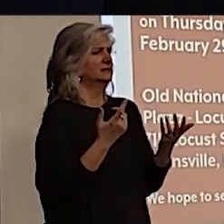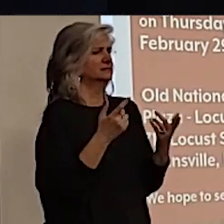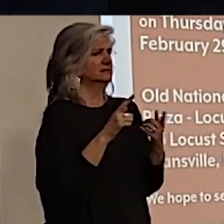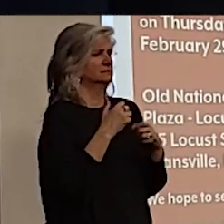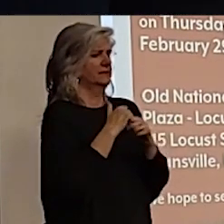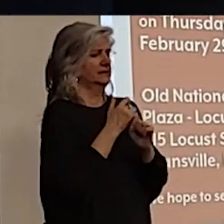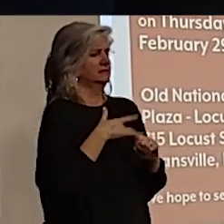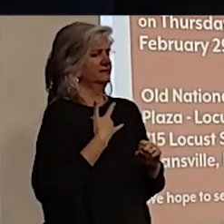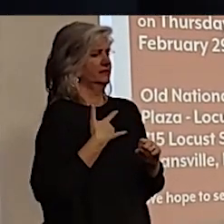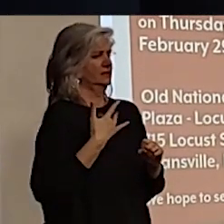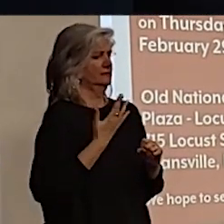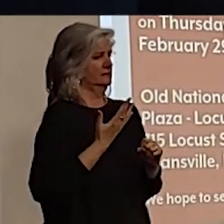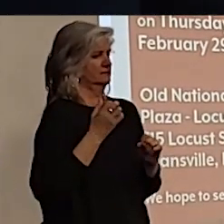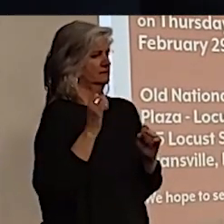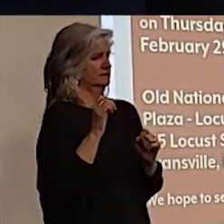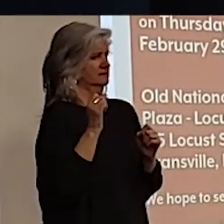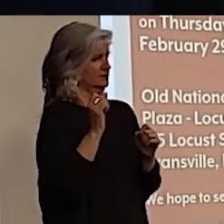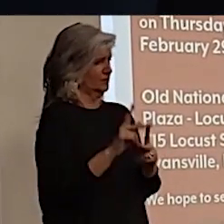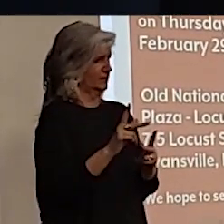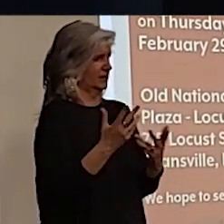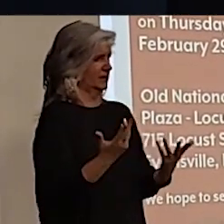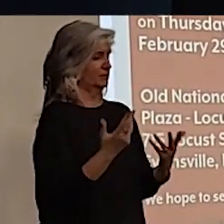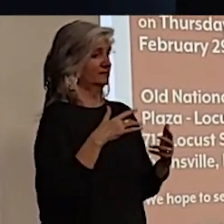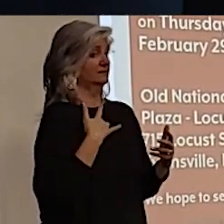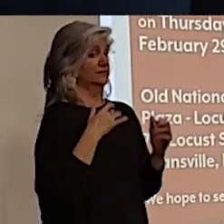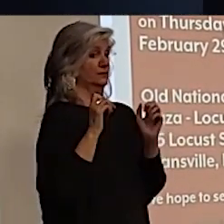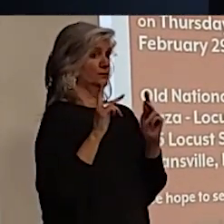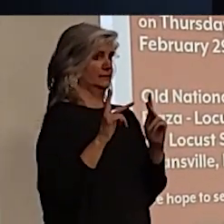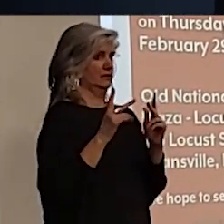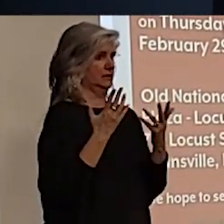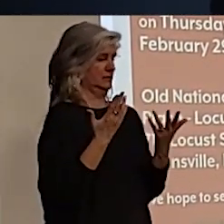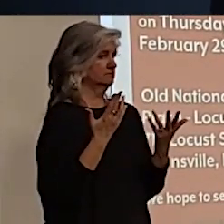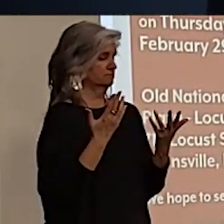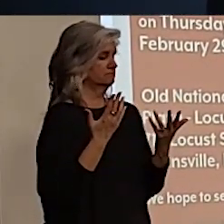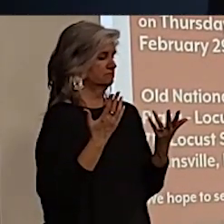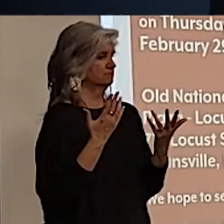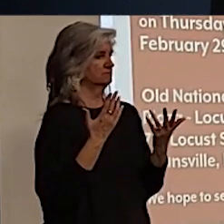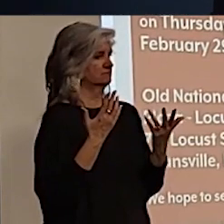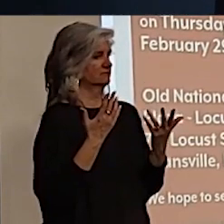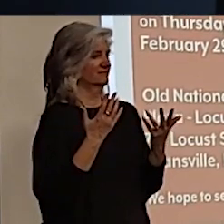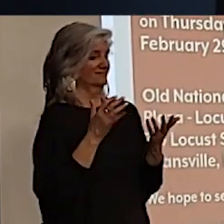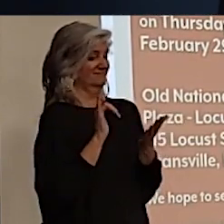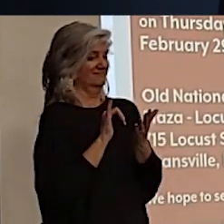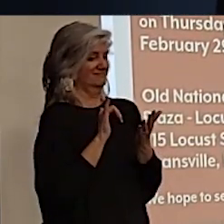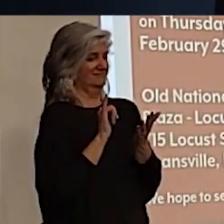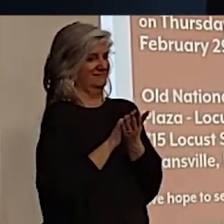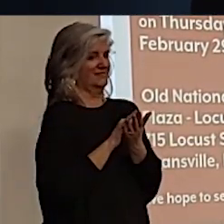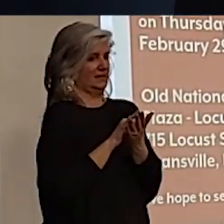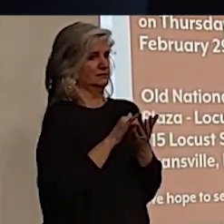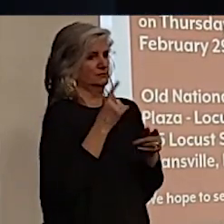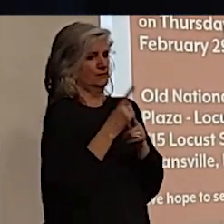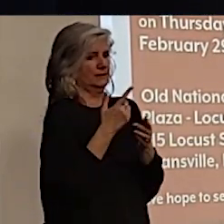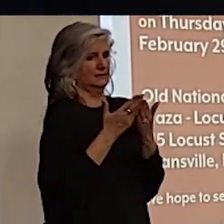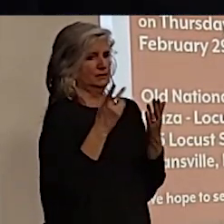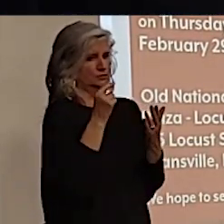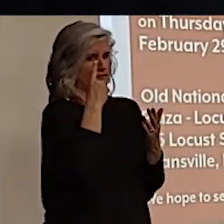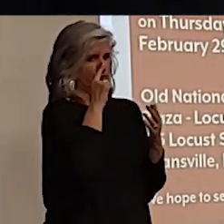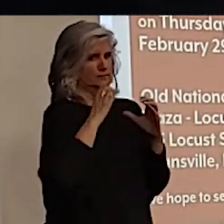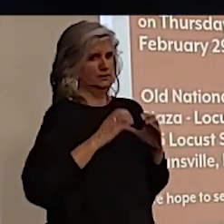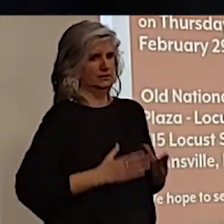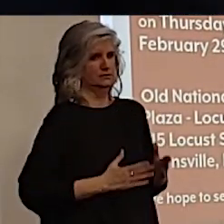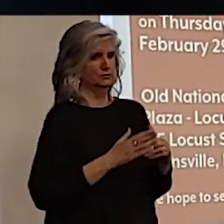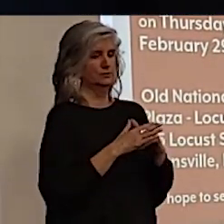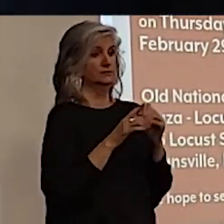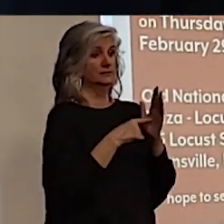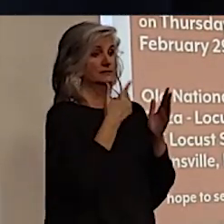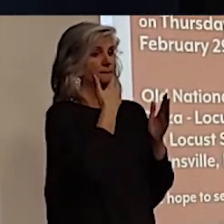us feel okay about that? We just have to feel okay at the end of the day that this was the right thing to do for customers, and this was